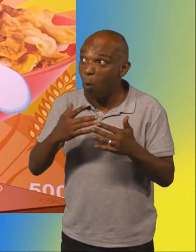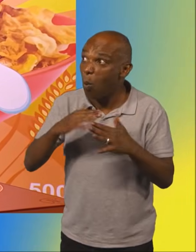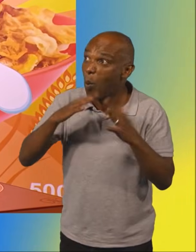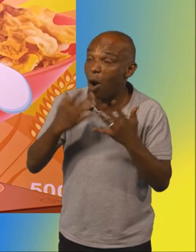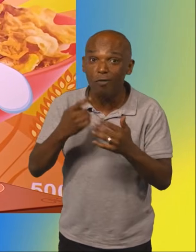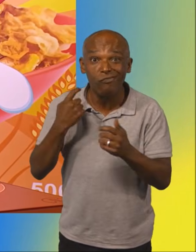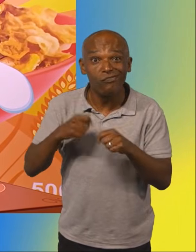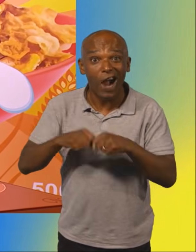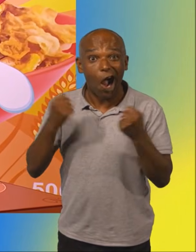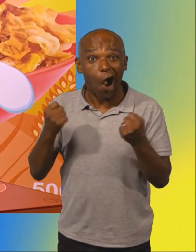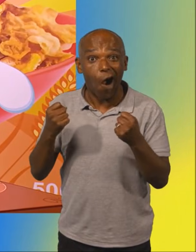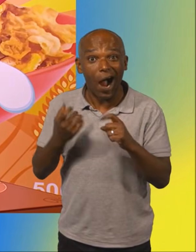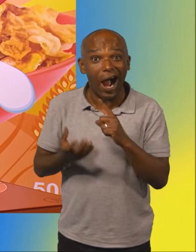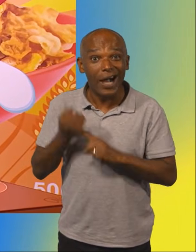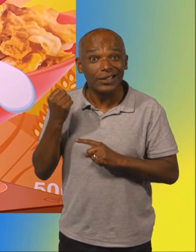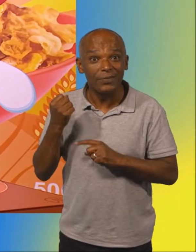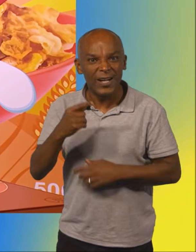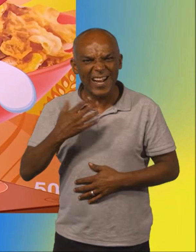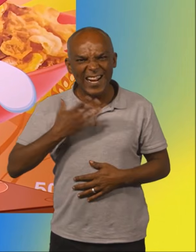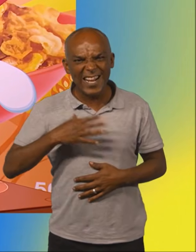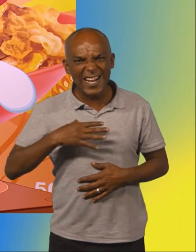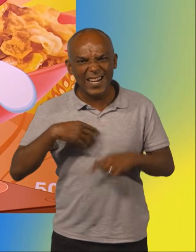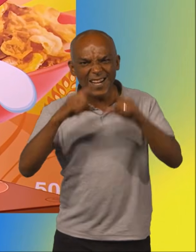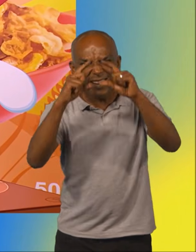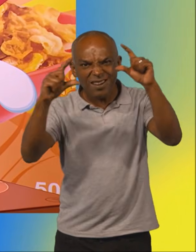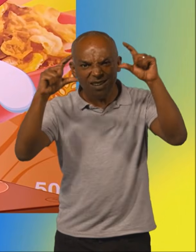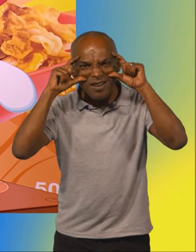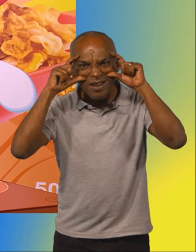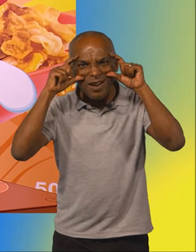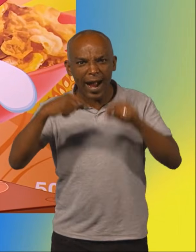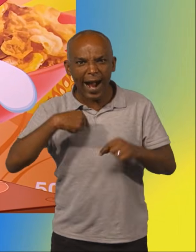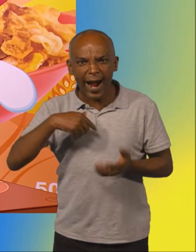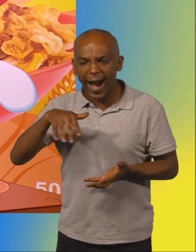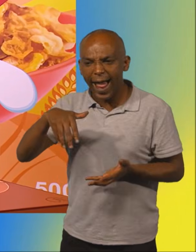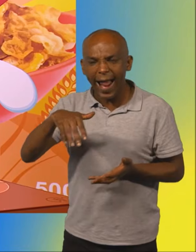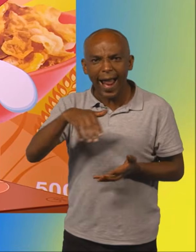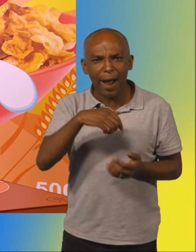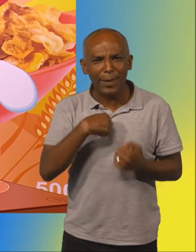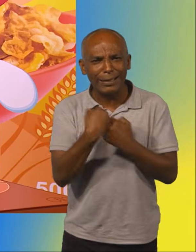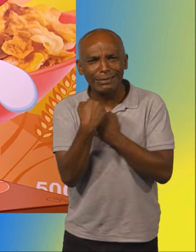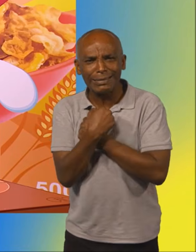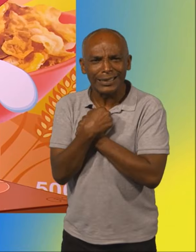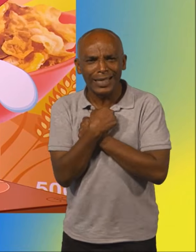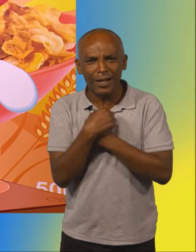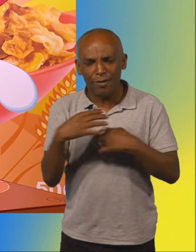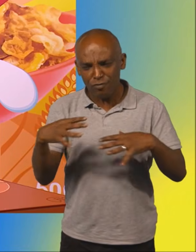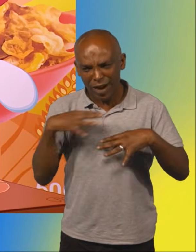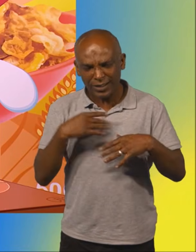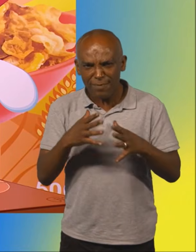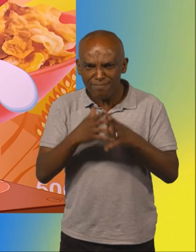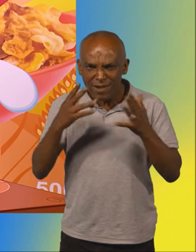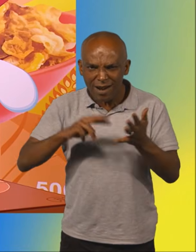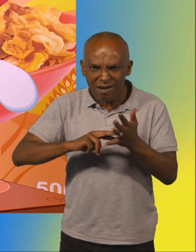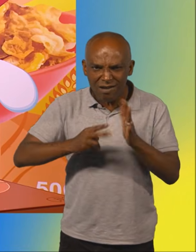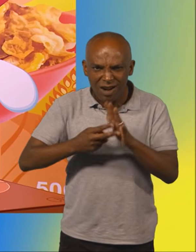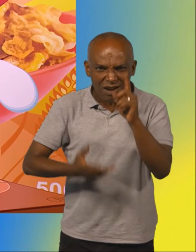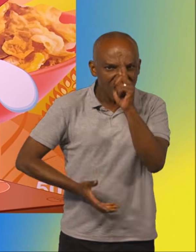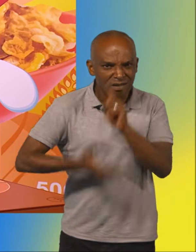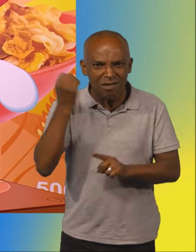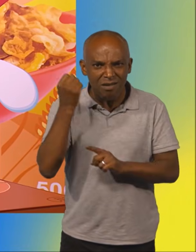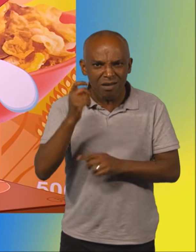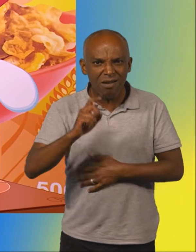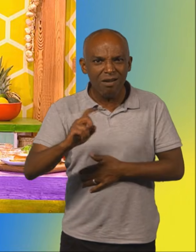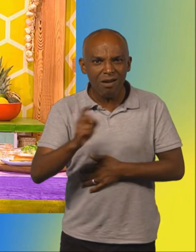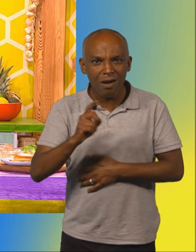blindfold. I've collected all my teddies ready for the big record attempt. I'm going to see how many I can catch while